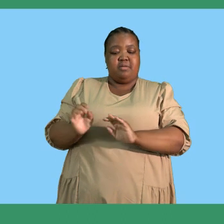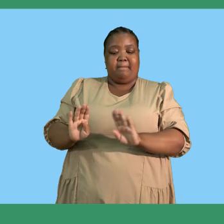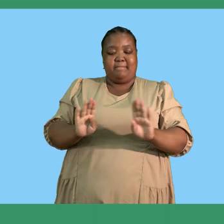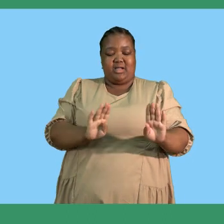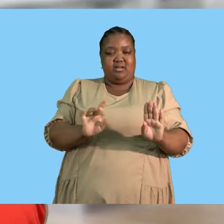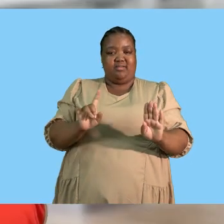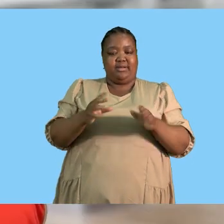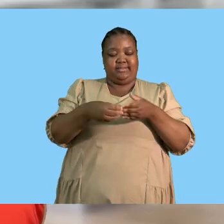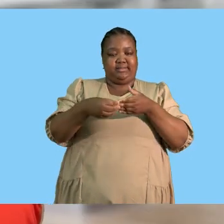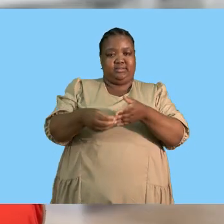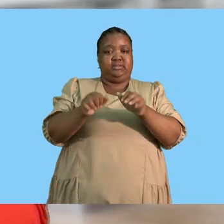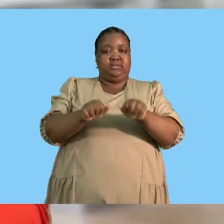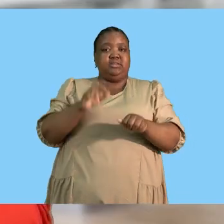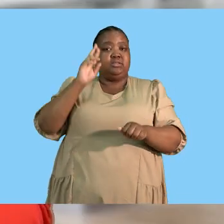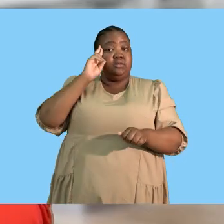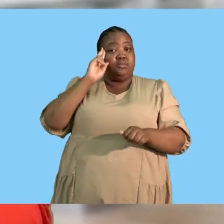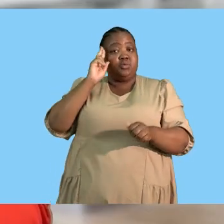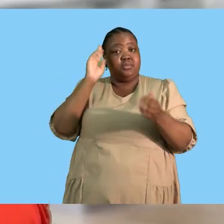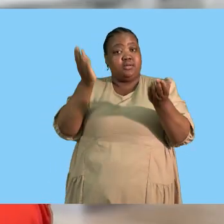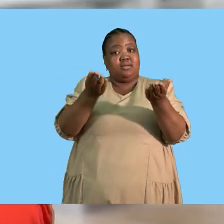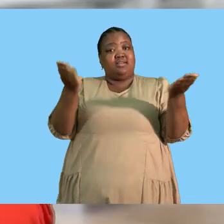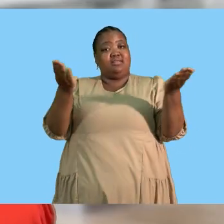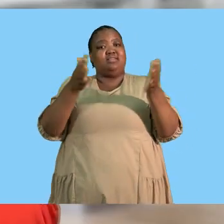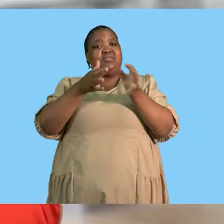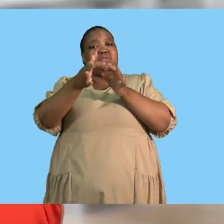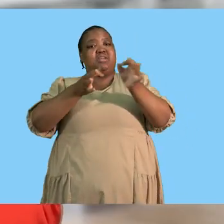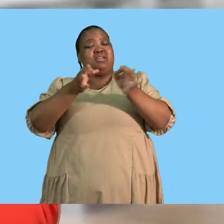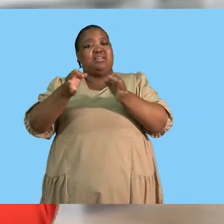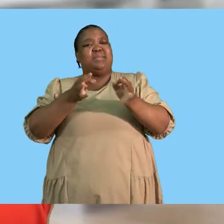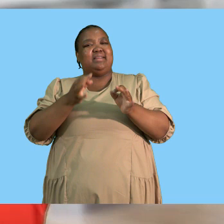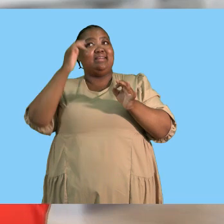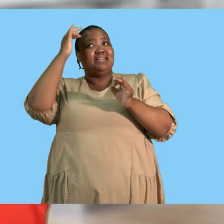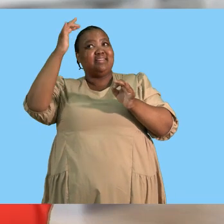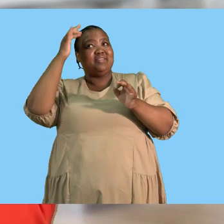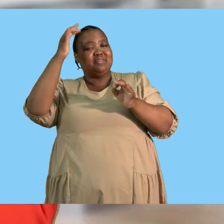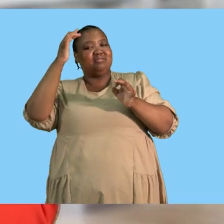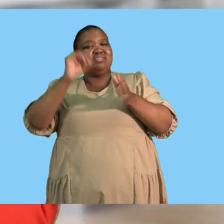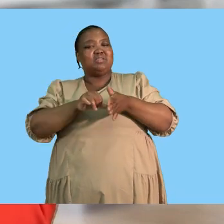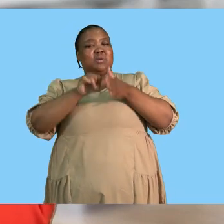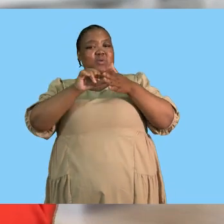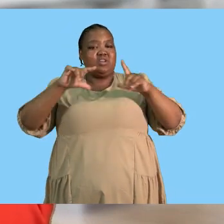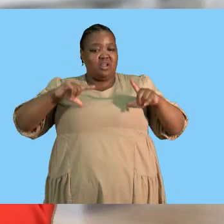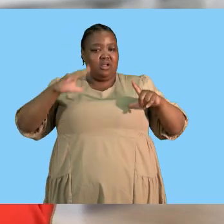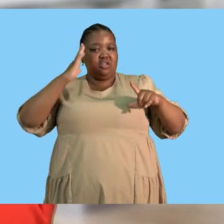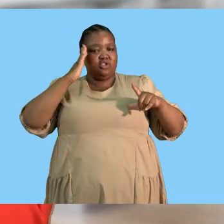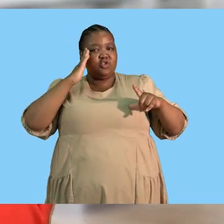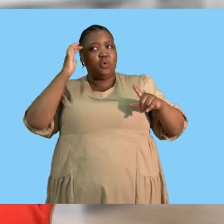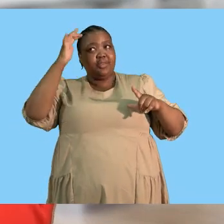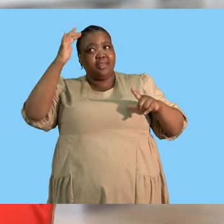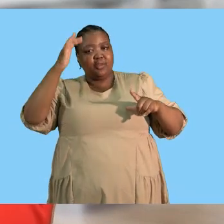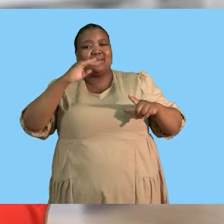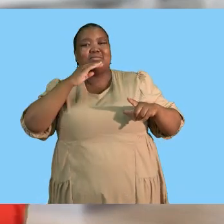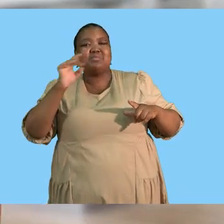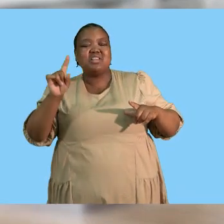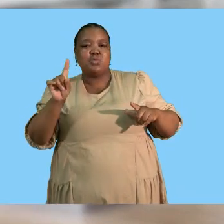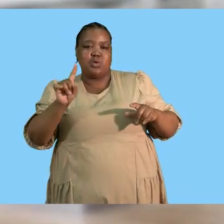behavior. Firstly, remember I told you that for you to be able to explain these theories, you must know what they